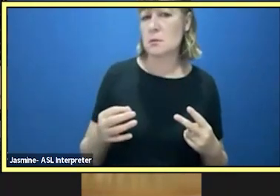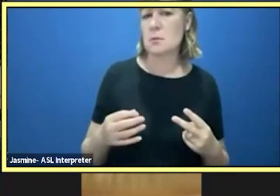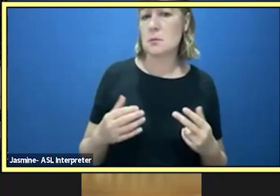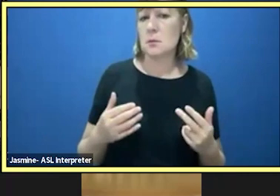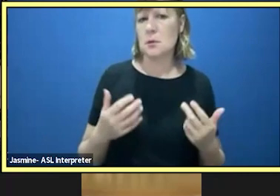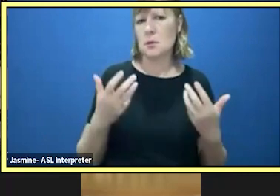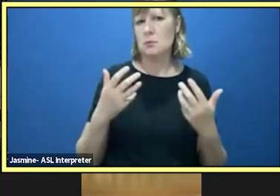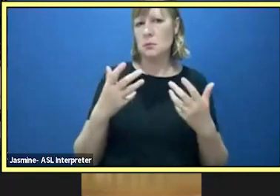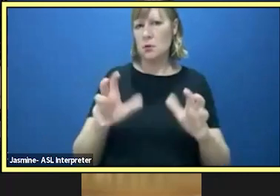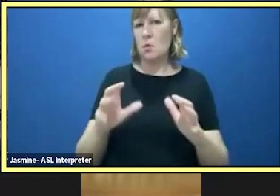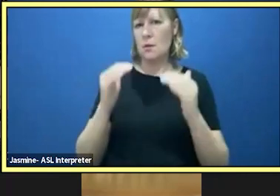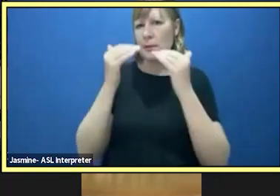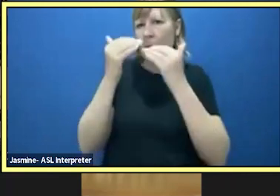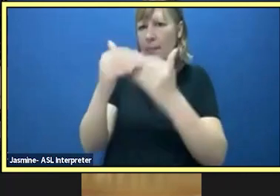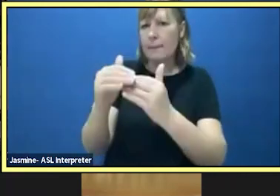cartoons.